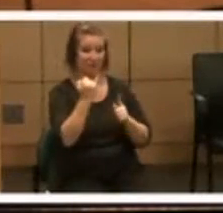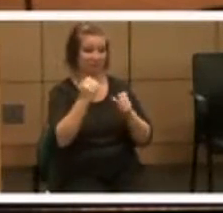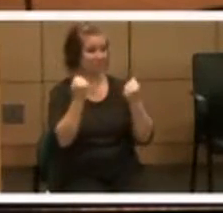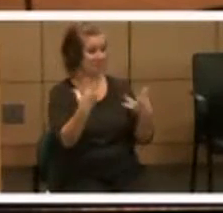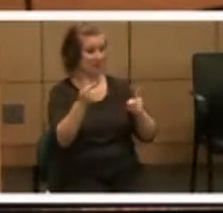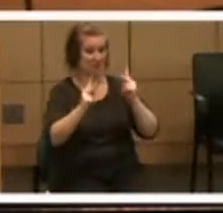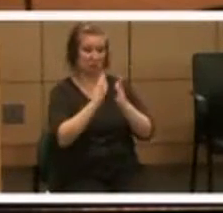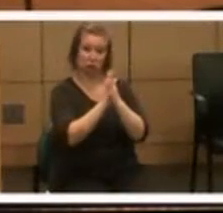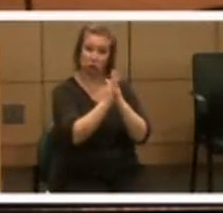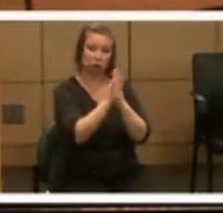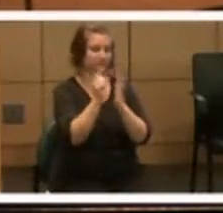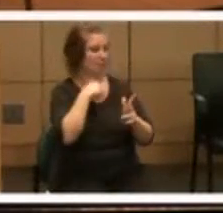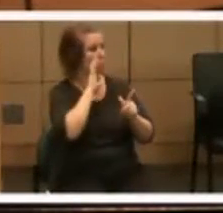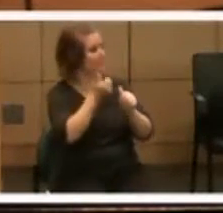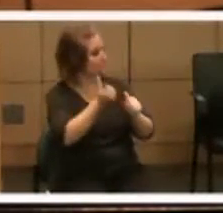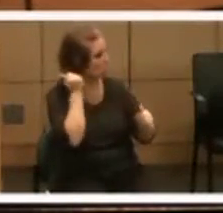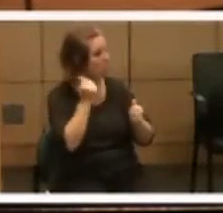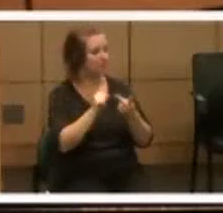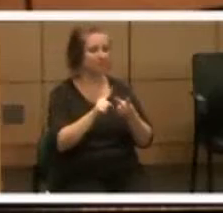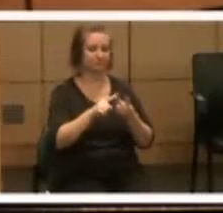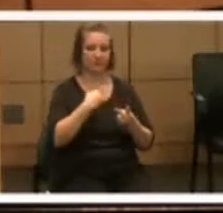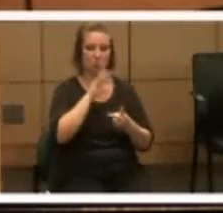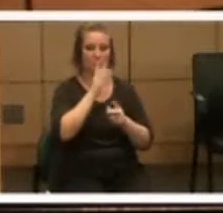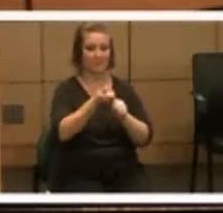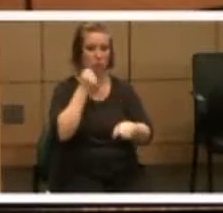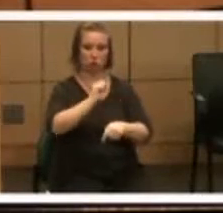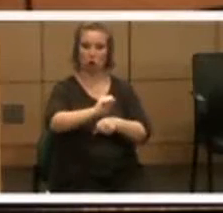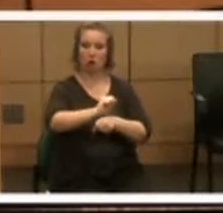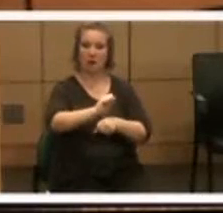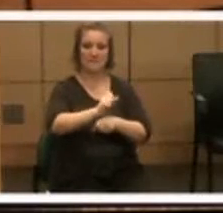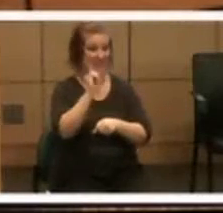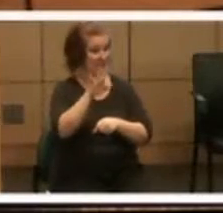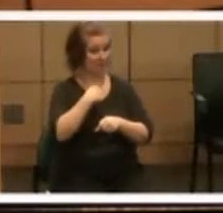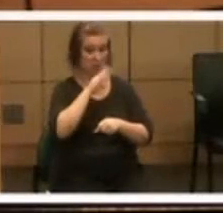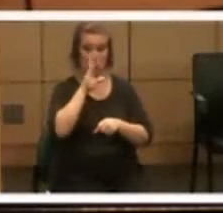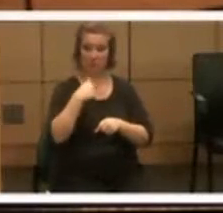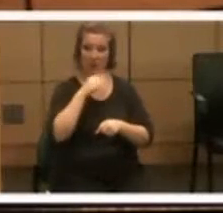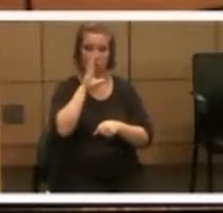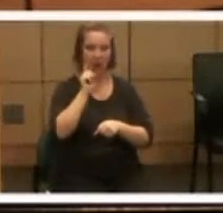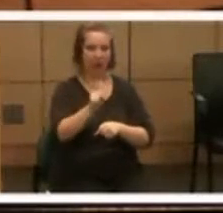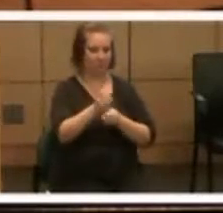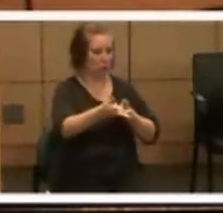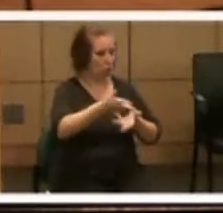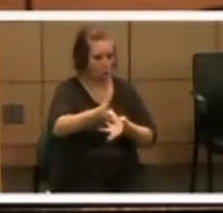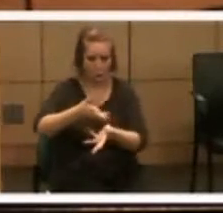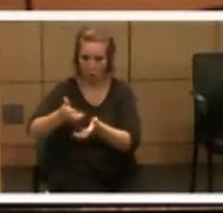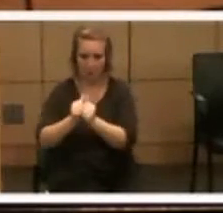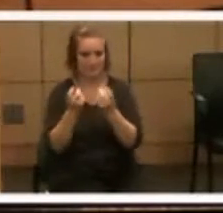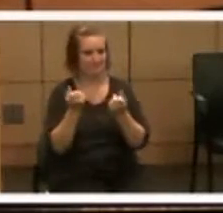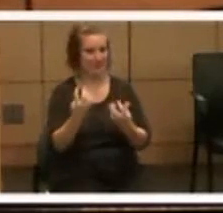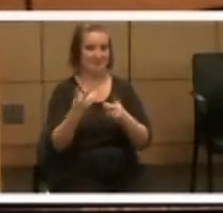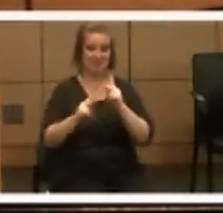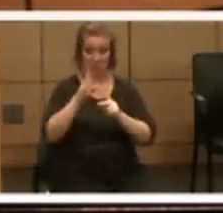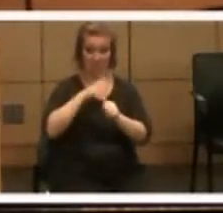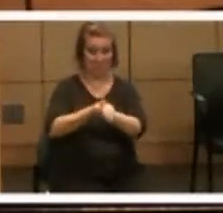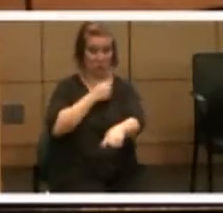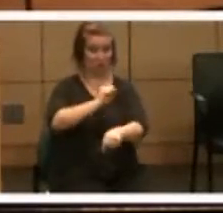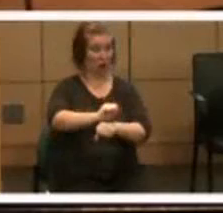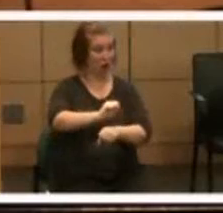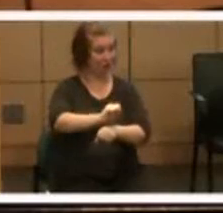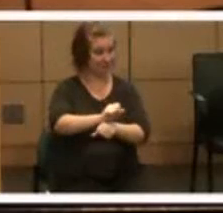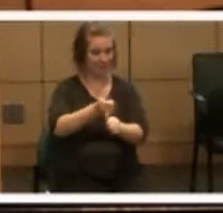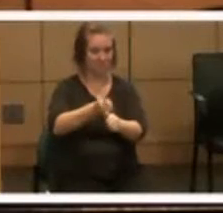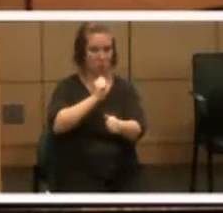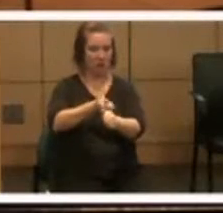people. They avoid jobs where they know they have to interface with a lot of people. So that